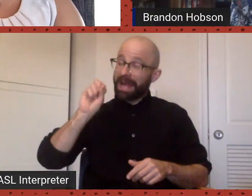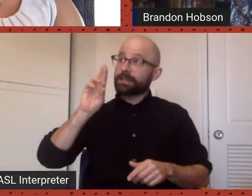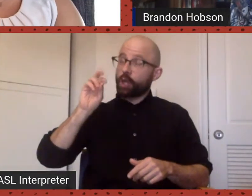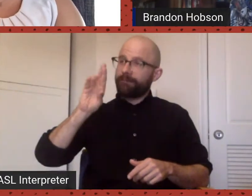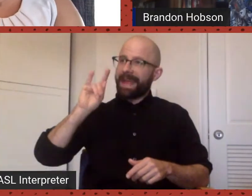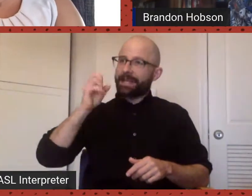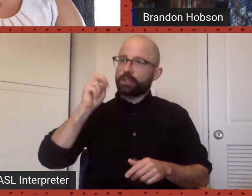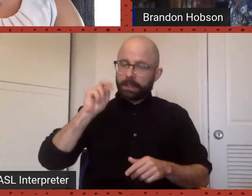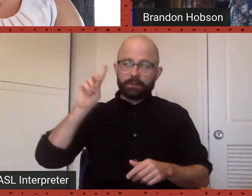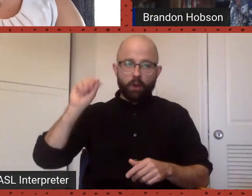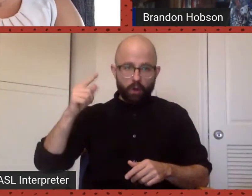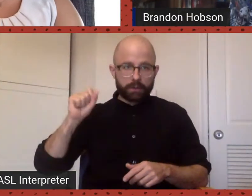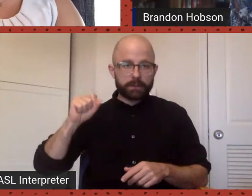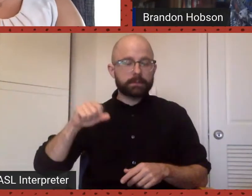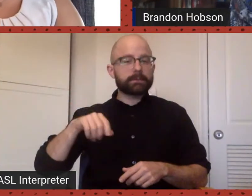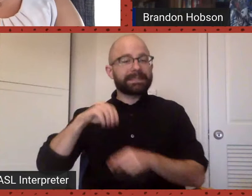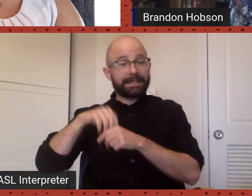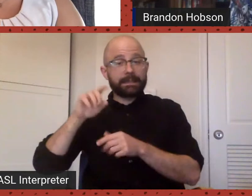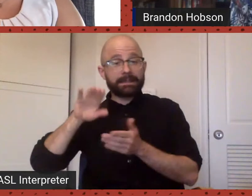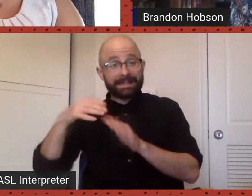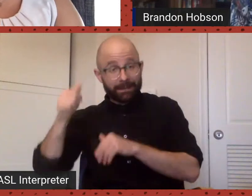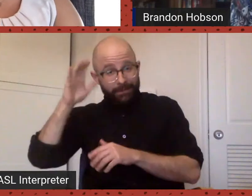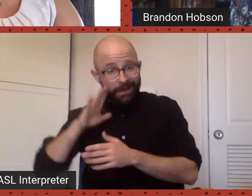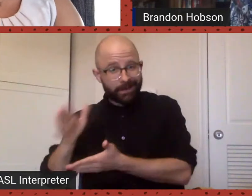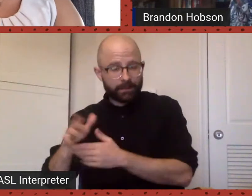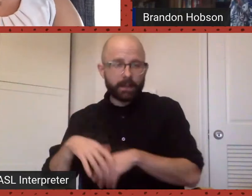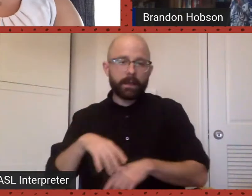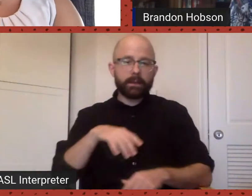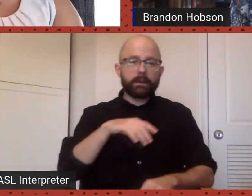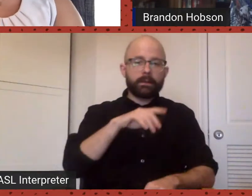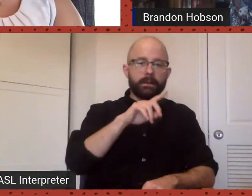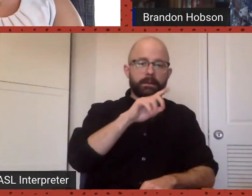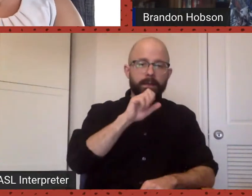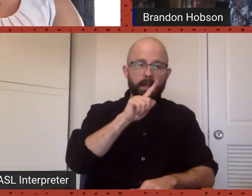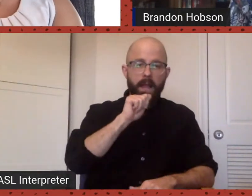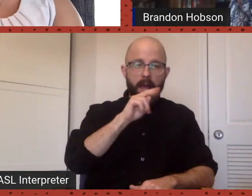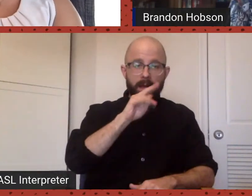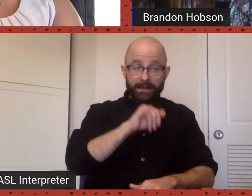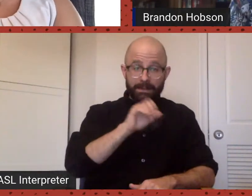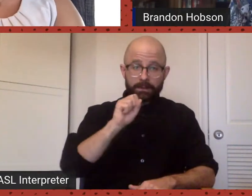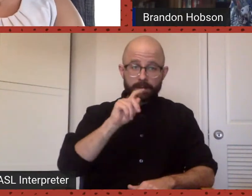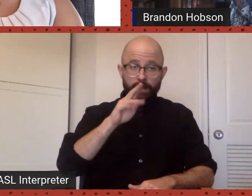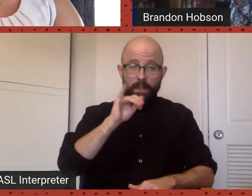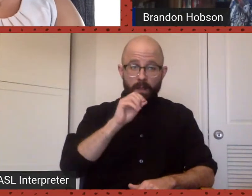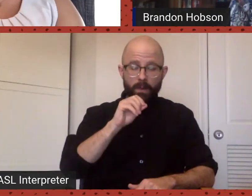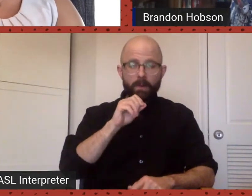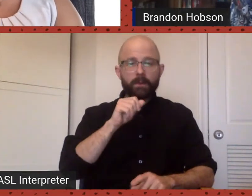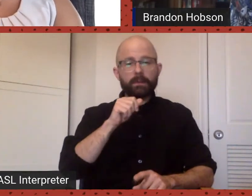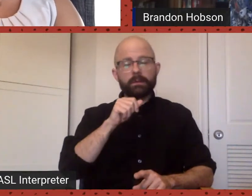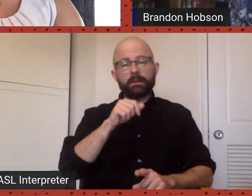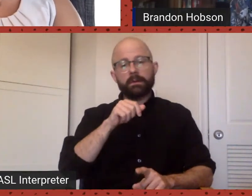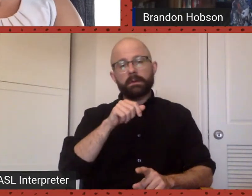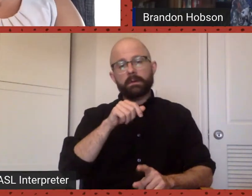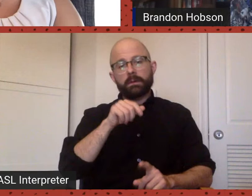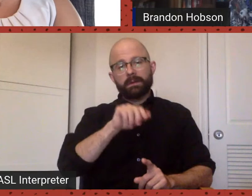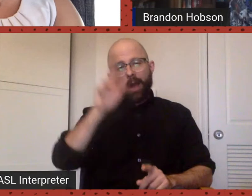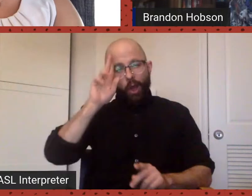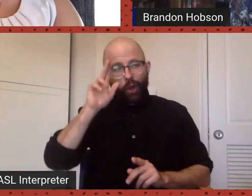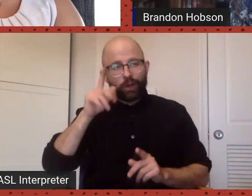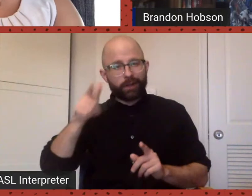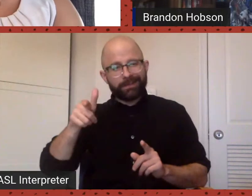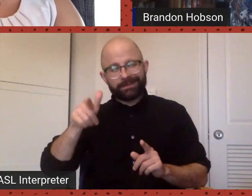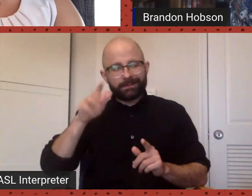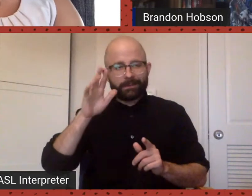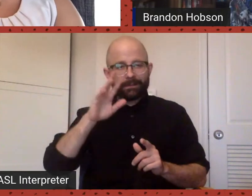and so I was really happy. But also Delana Studi, who's Cherokee Nation, and her uncle is Wes Studi, who's very well known. But